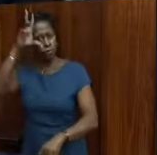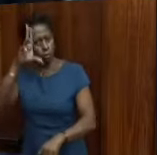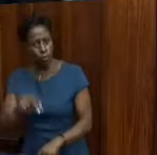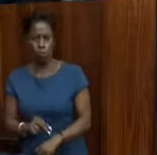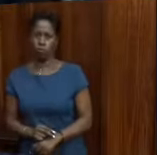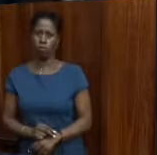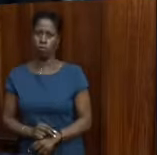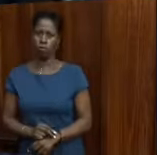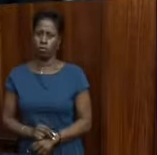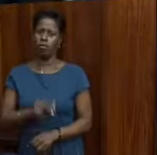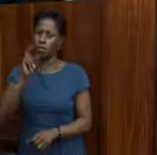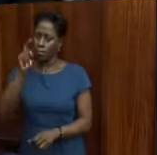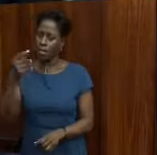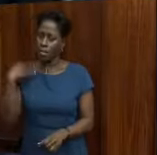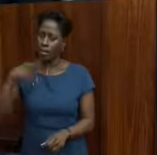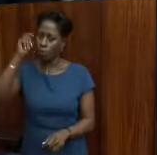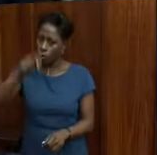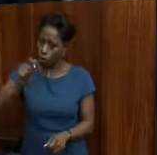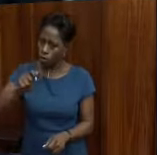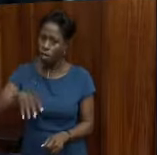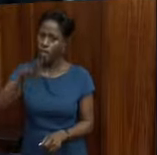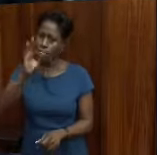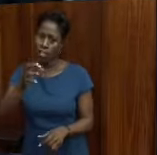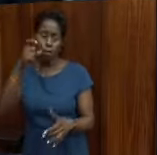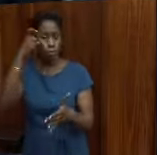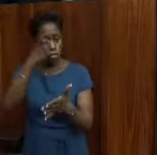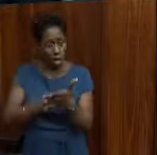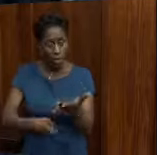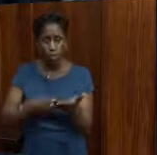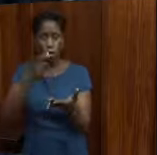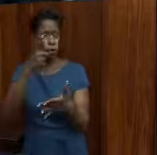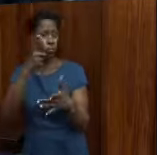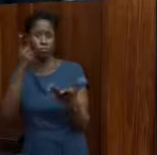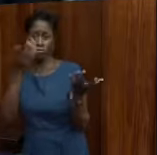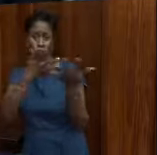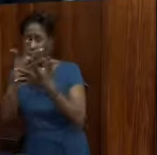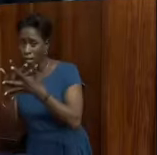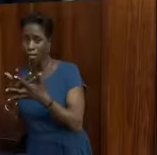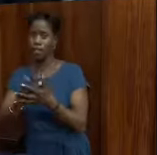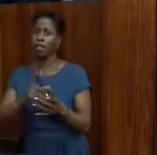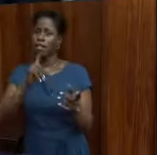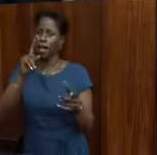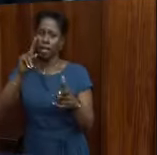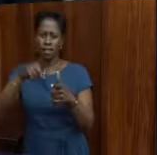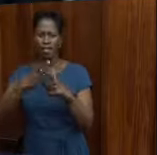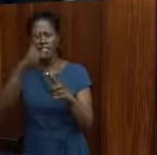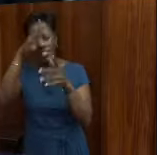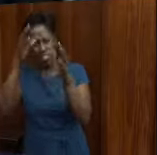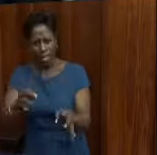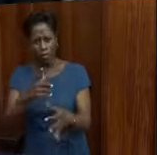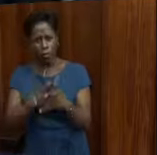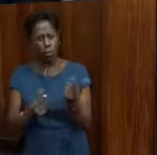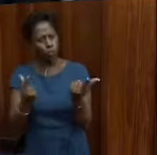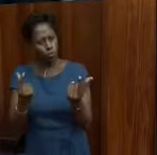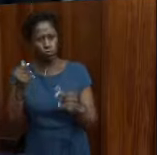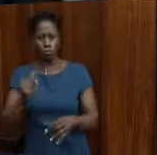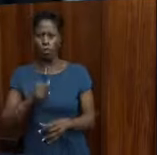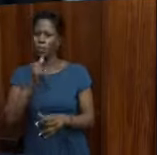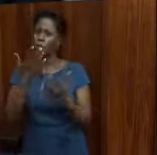a consequence of a breakdown in our society where the value of family is being undermined by inadequate social support. We